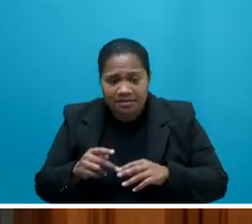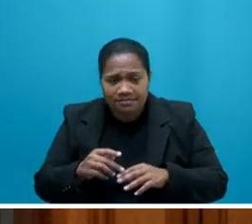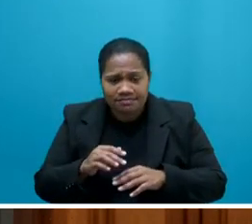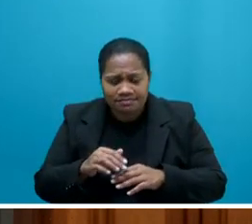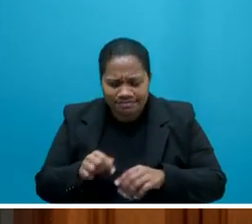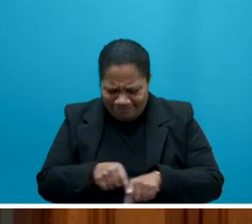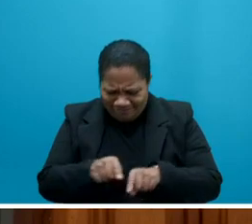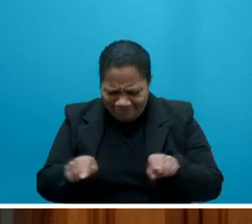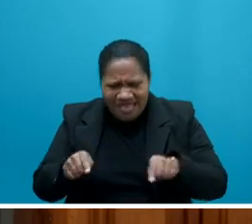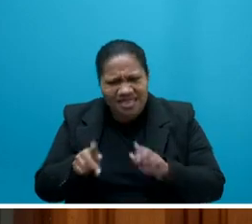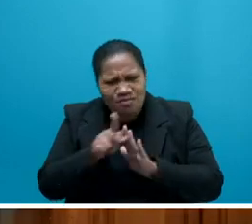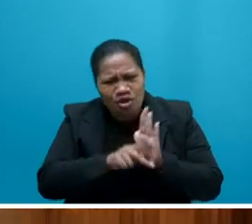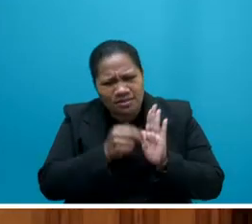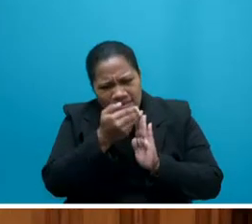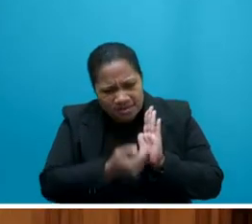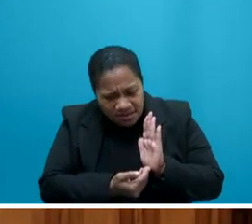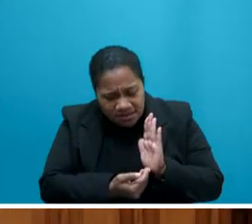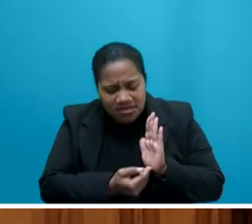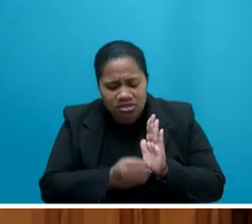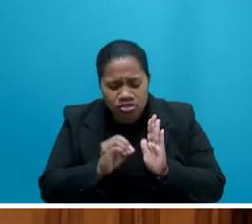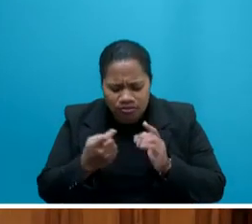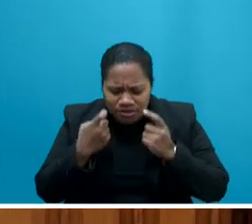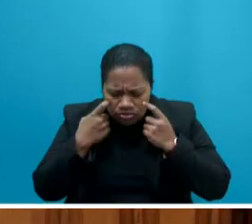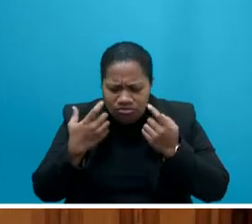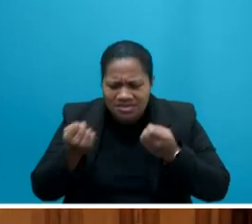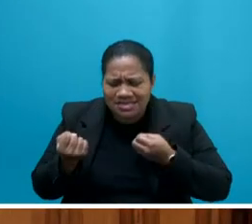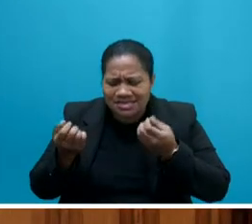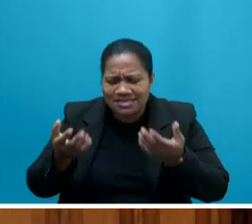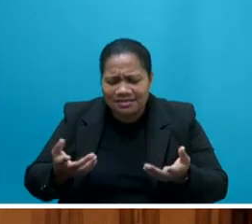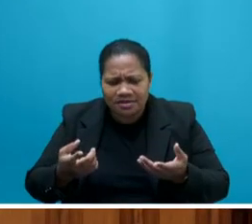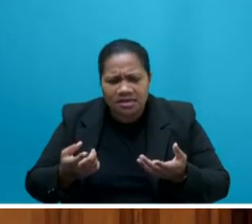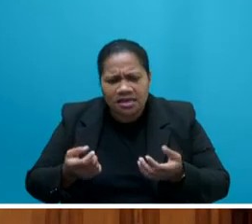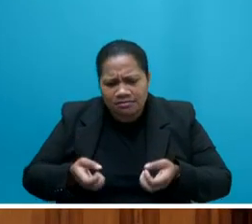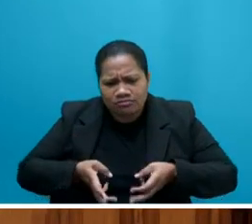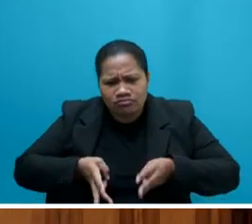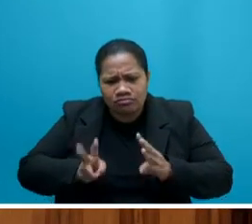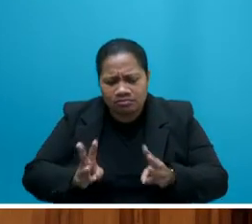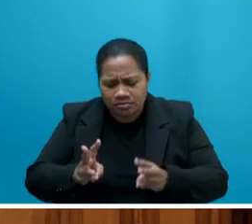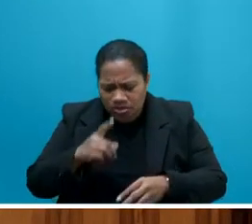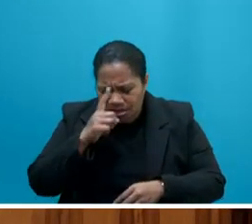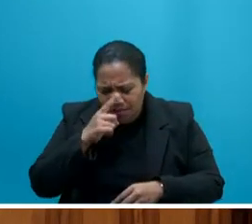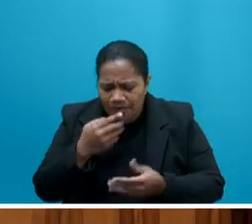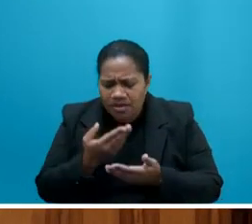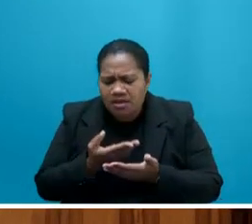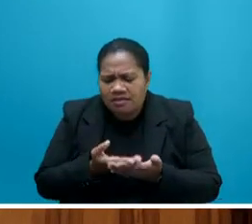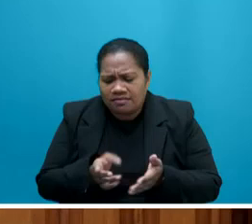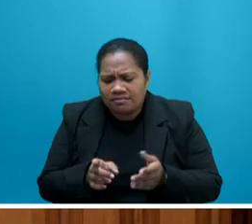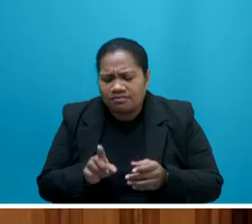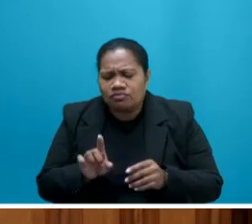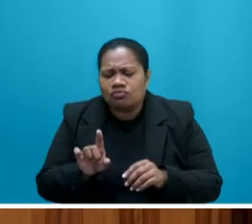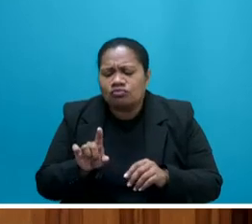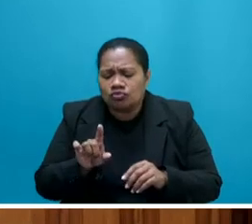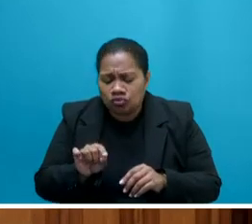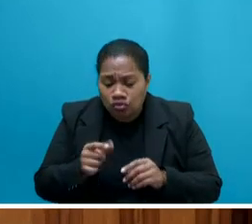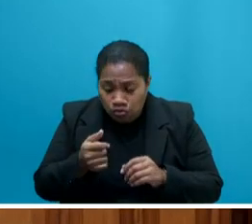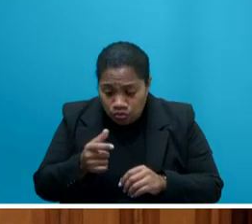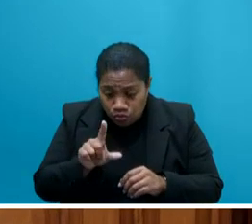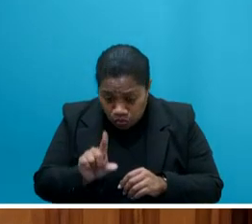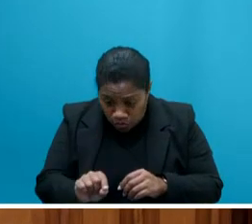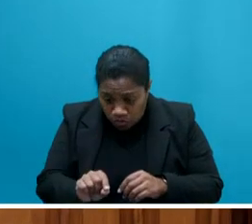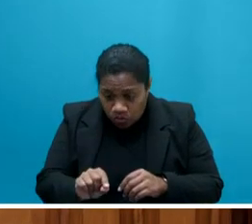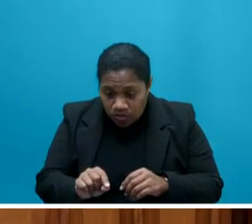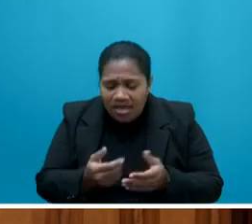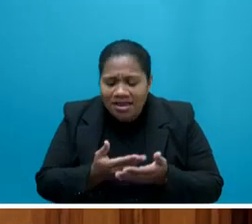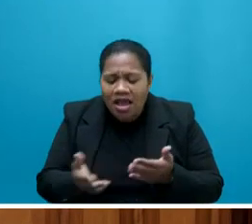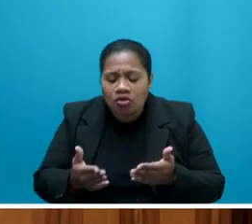of direction to the people where the government in office is leading the country to and how it intends to govern and